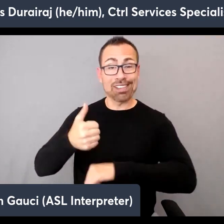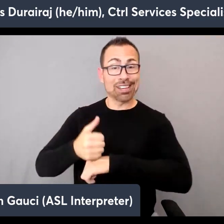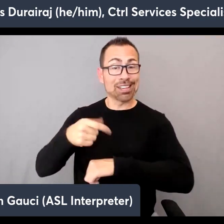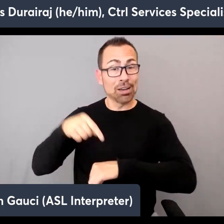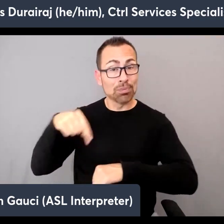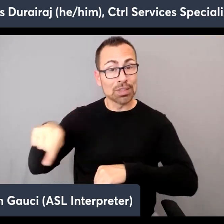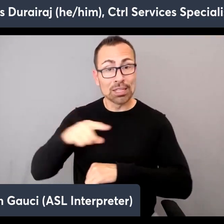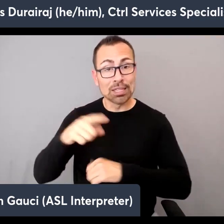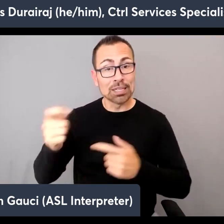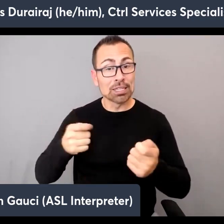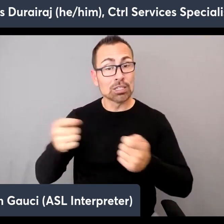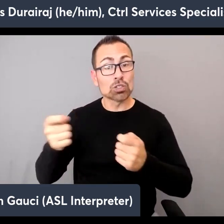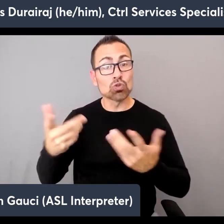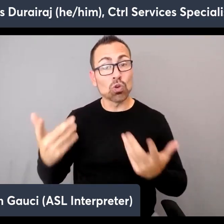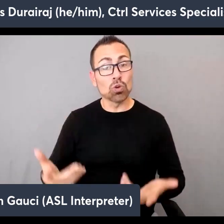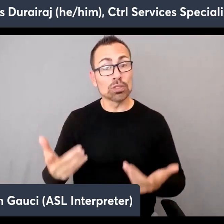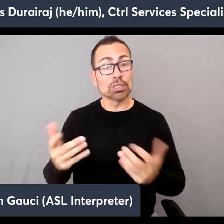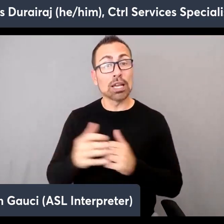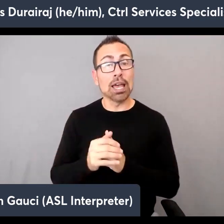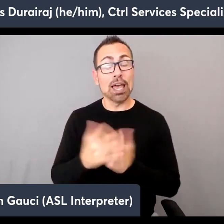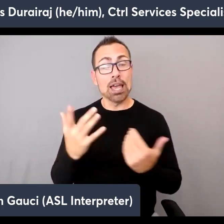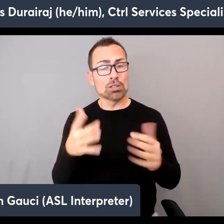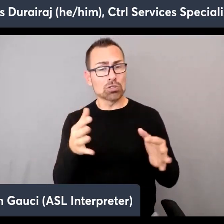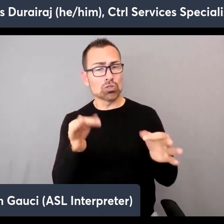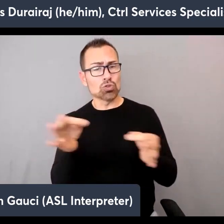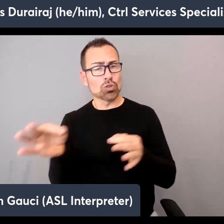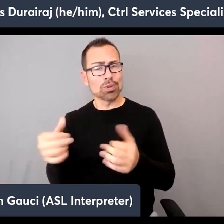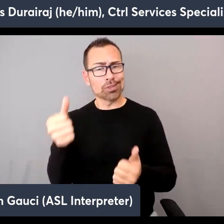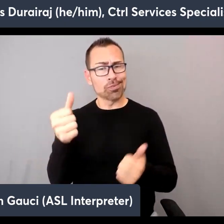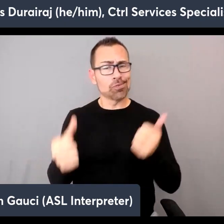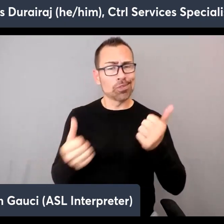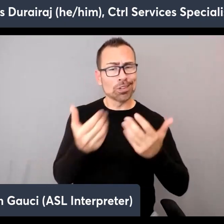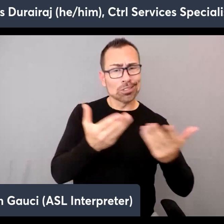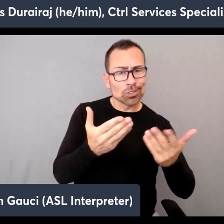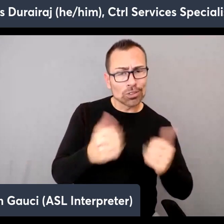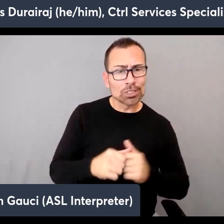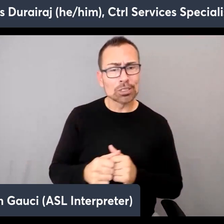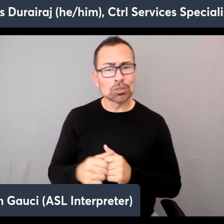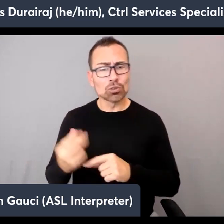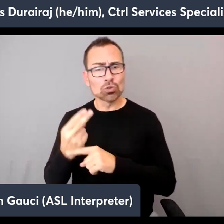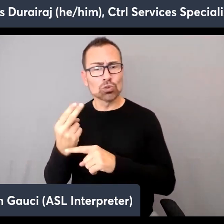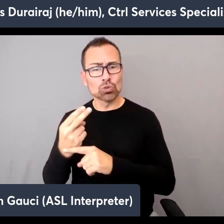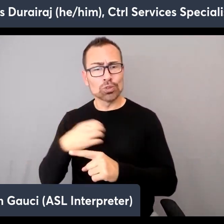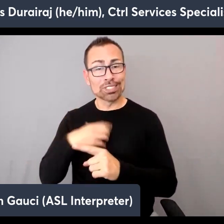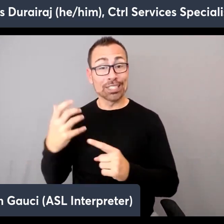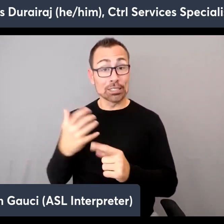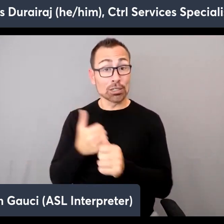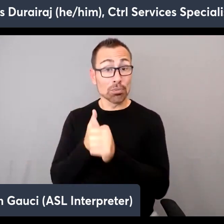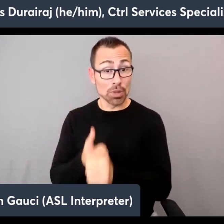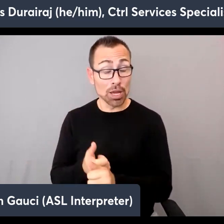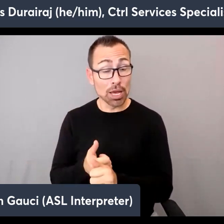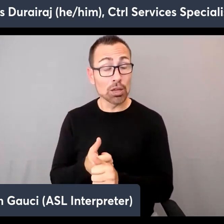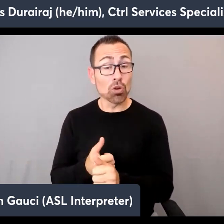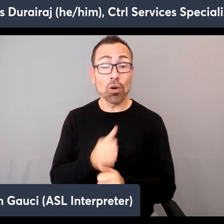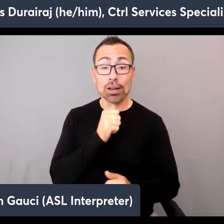start determining which services or which use cases are compliant and which are non-compliant based on the artifacts that are